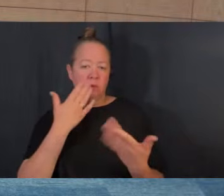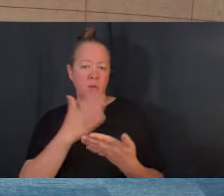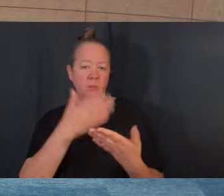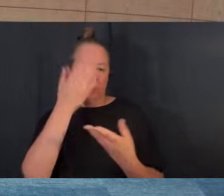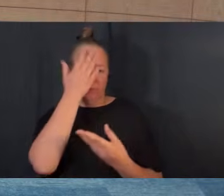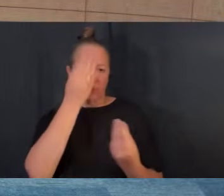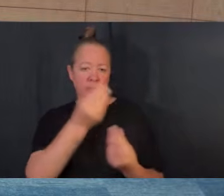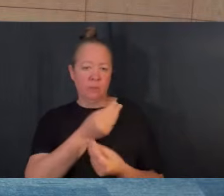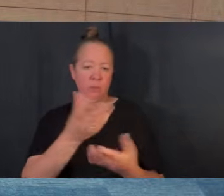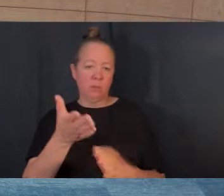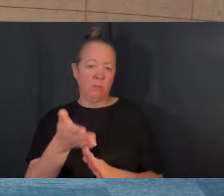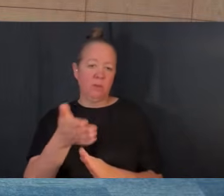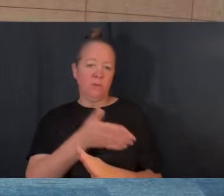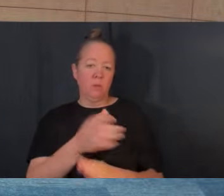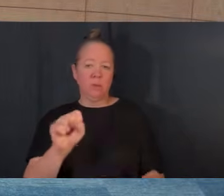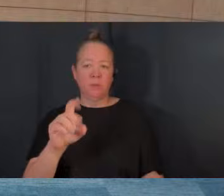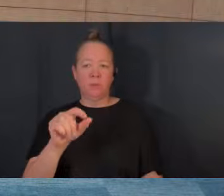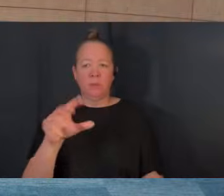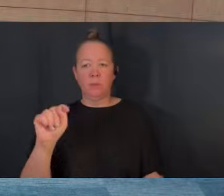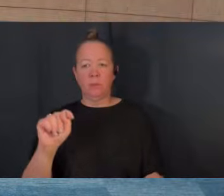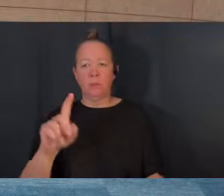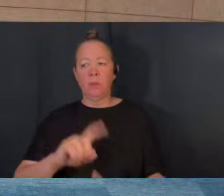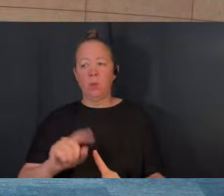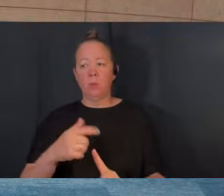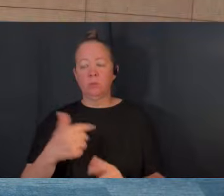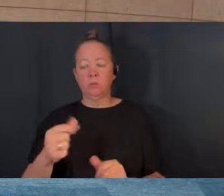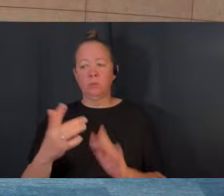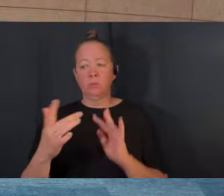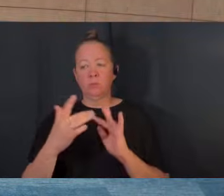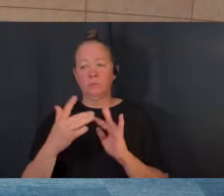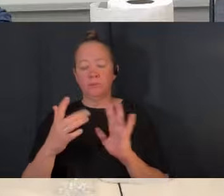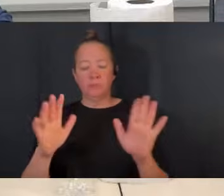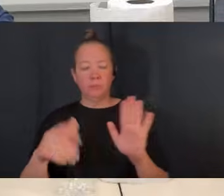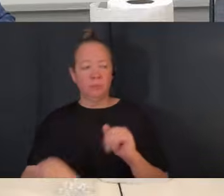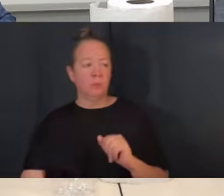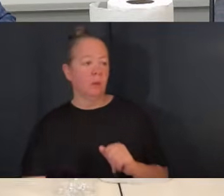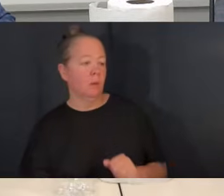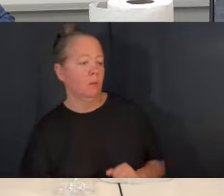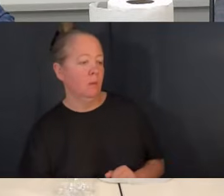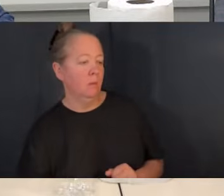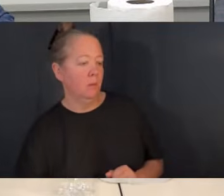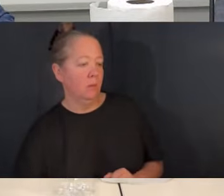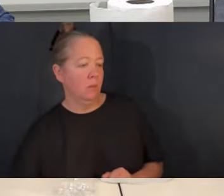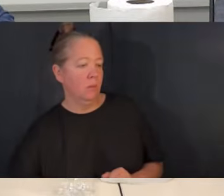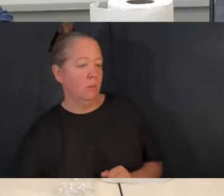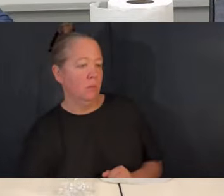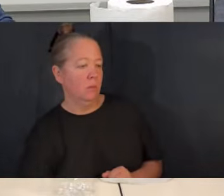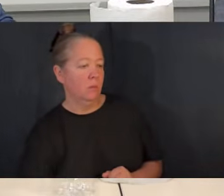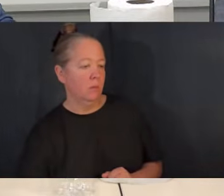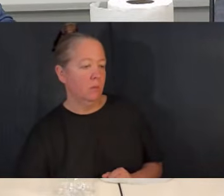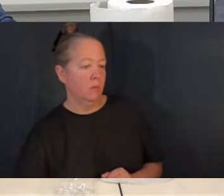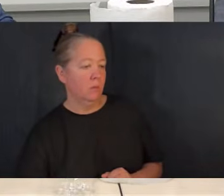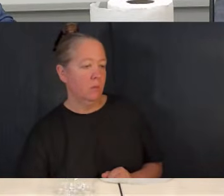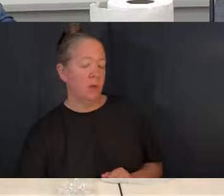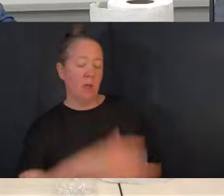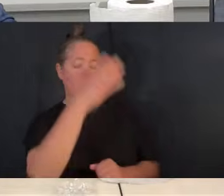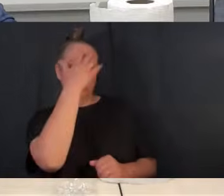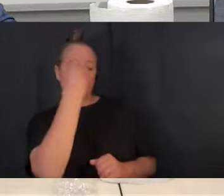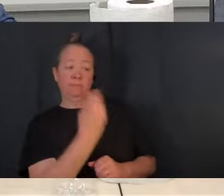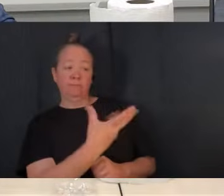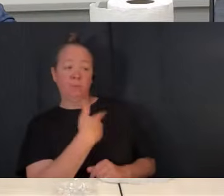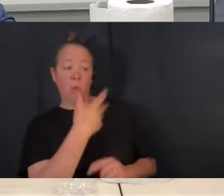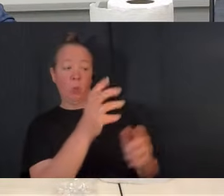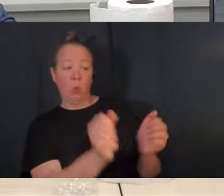a conversation. Yes? Just knowing and understanding that there has to be another public meeting with